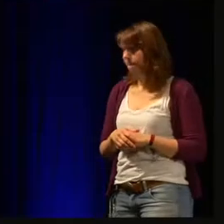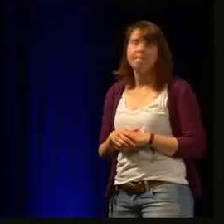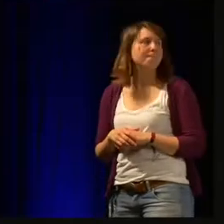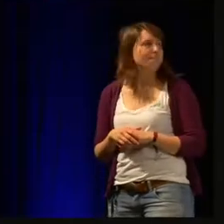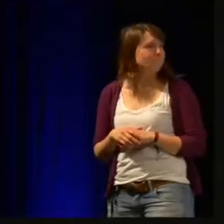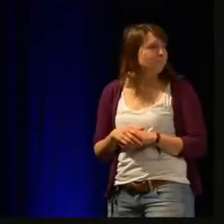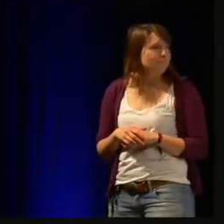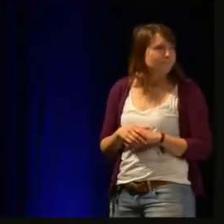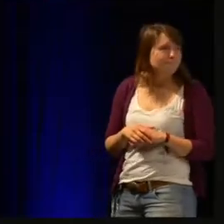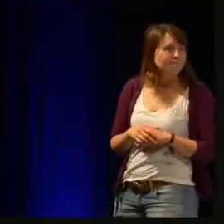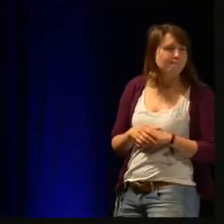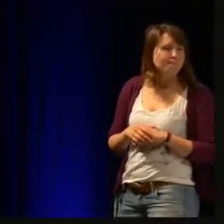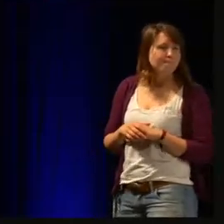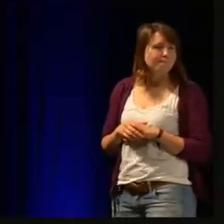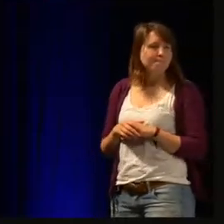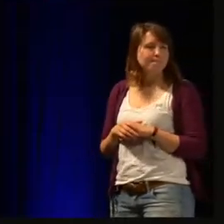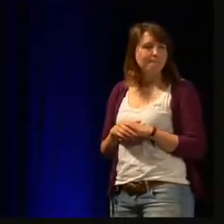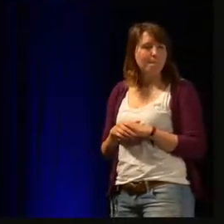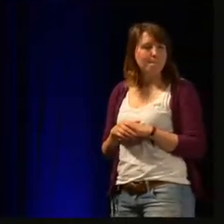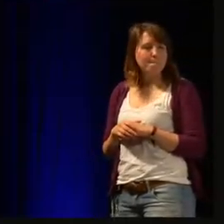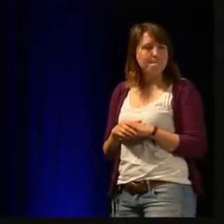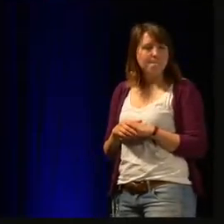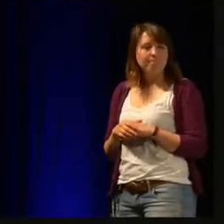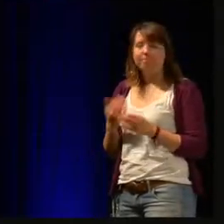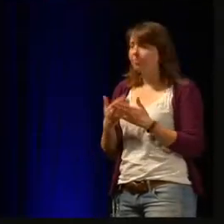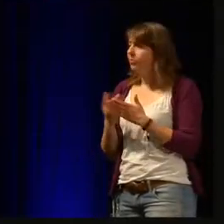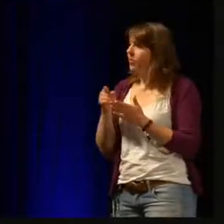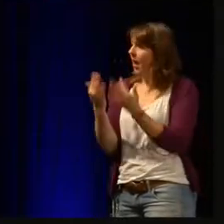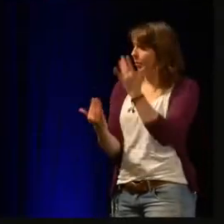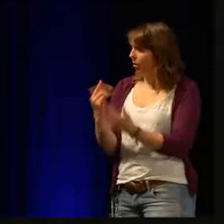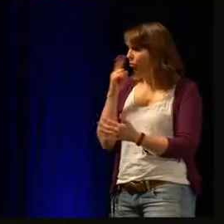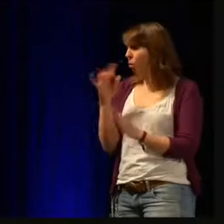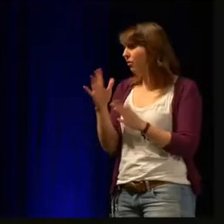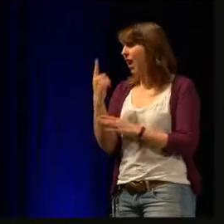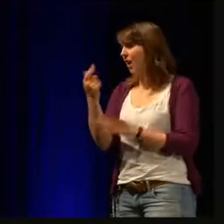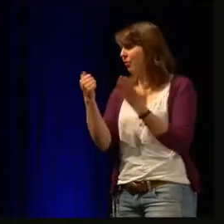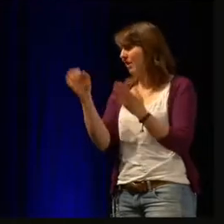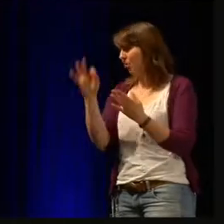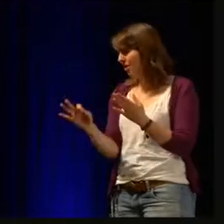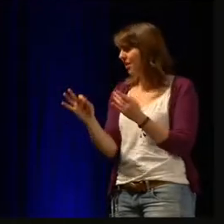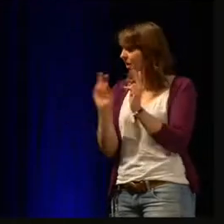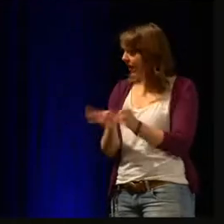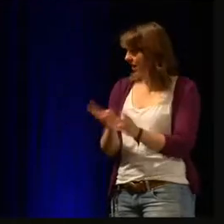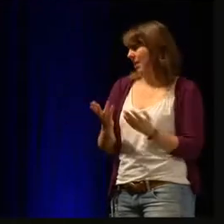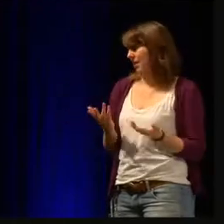wrong, and also discriminatory in a way, because the woman right is a woman of color.